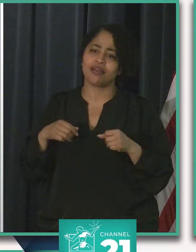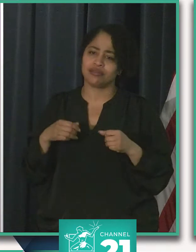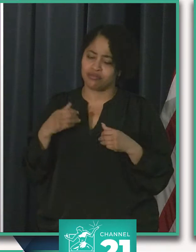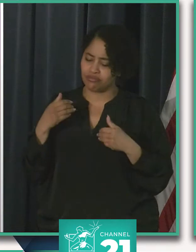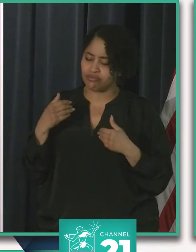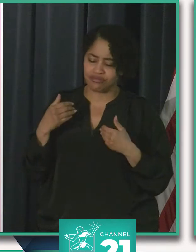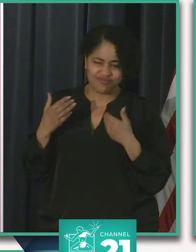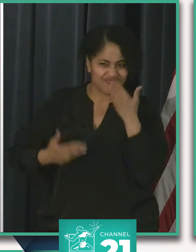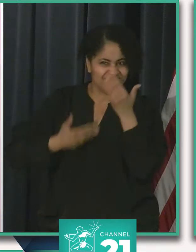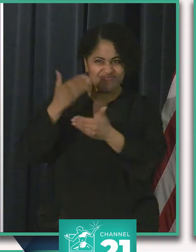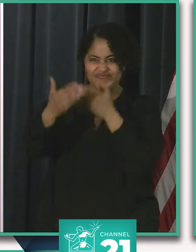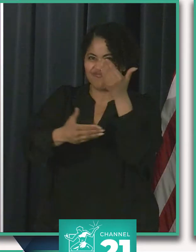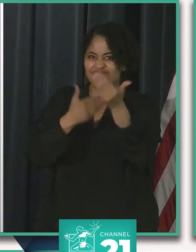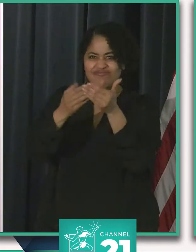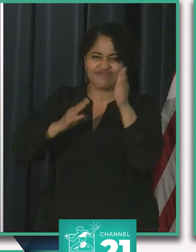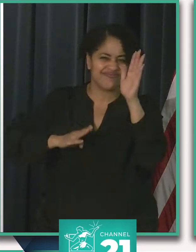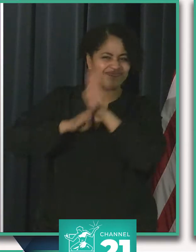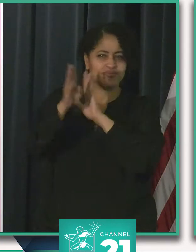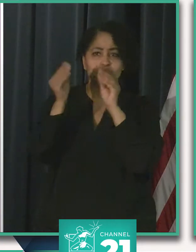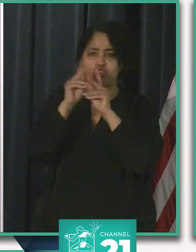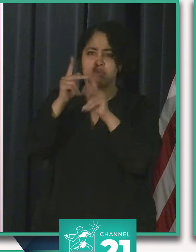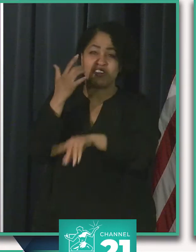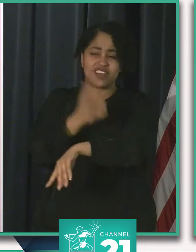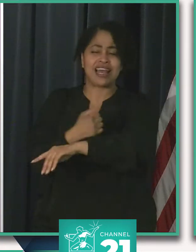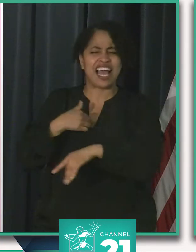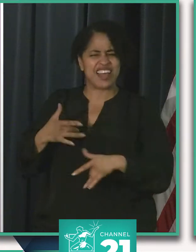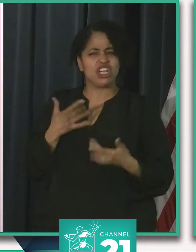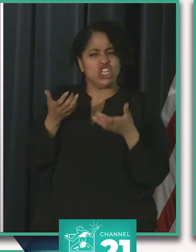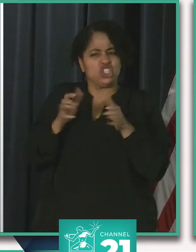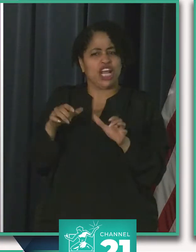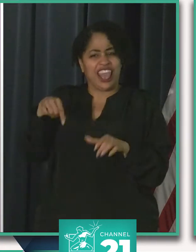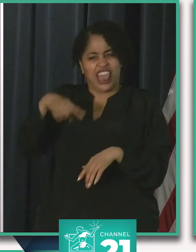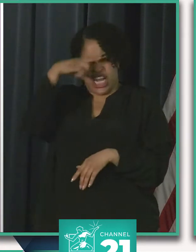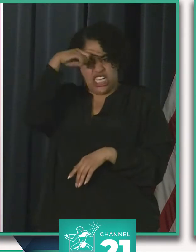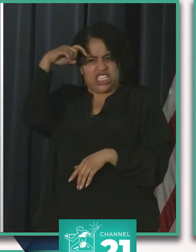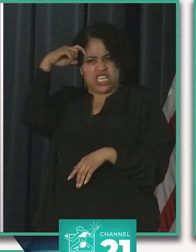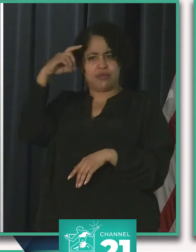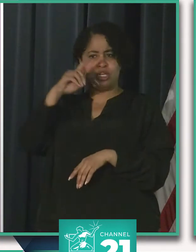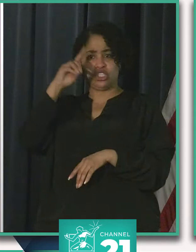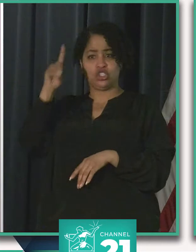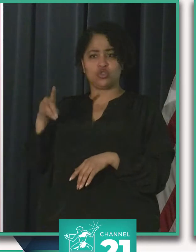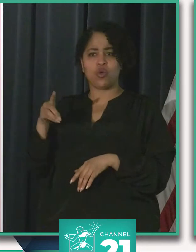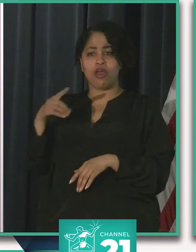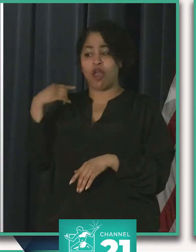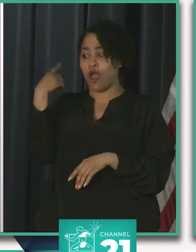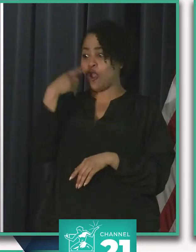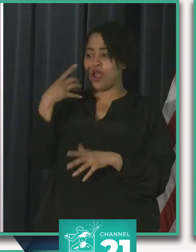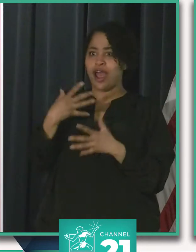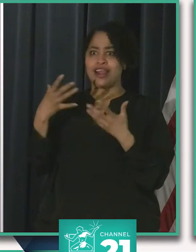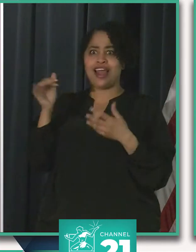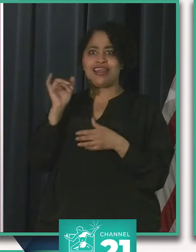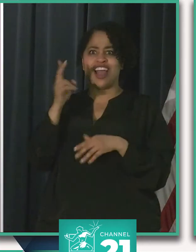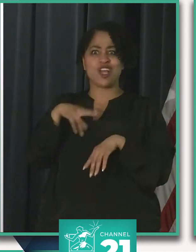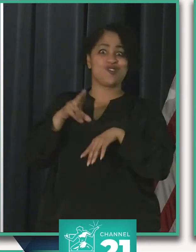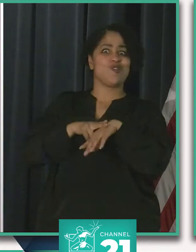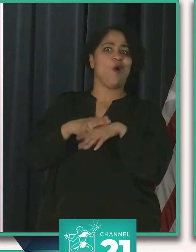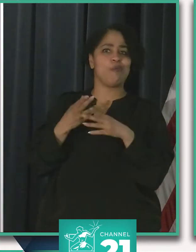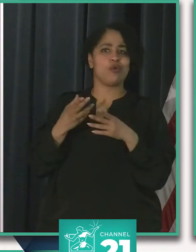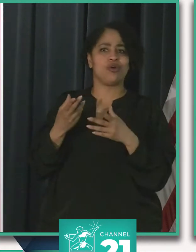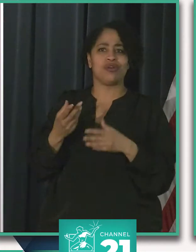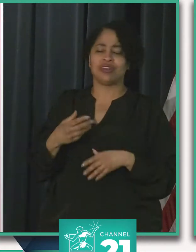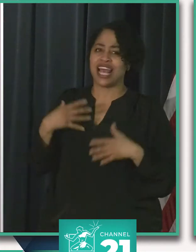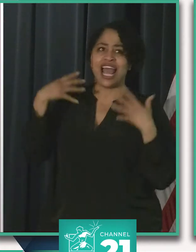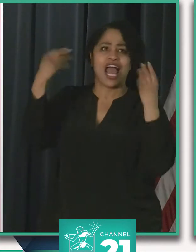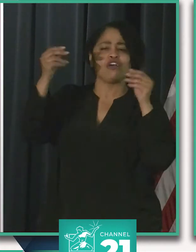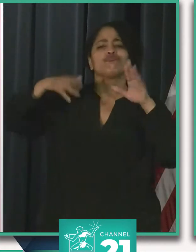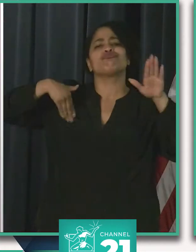rate up. I really think there's a chance that this summer the city of Detroit looks a lot like normal, that we're out on the